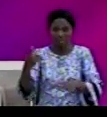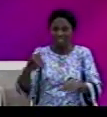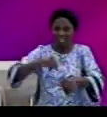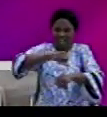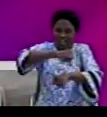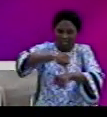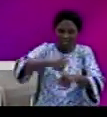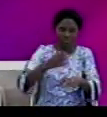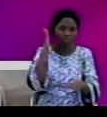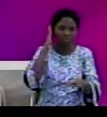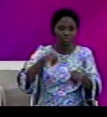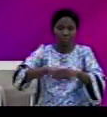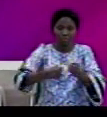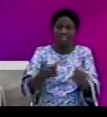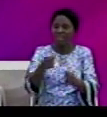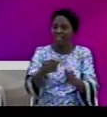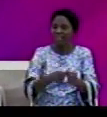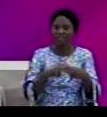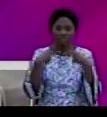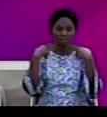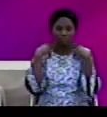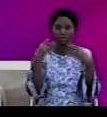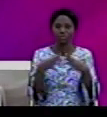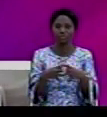break every yoke.